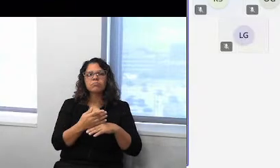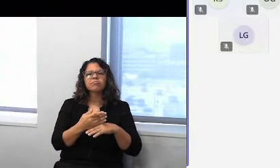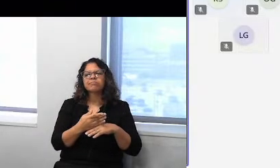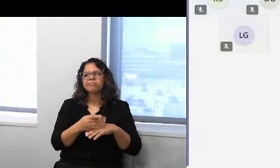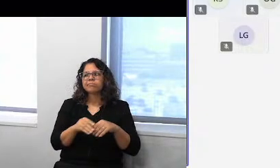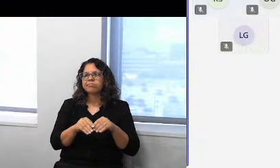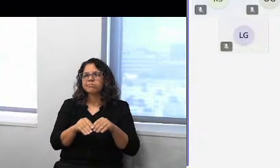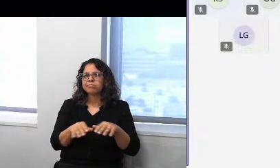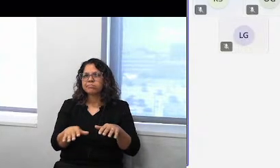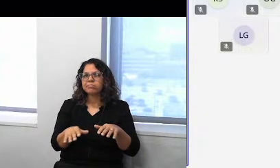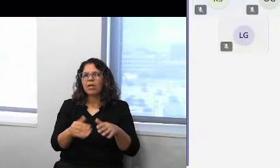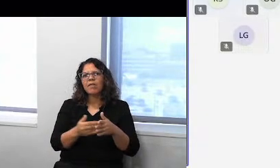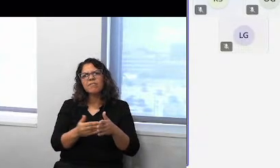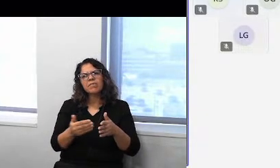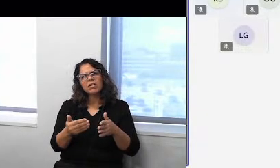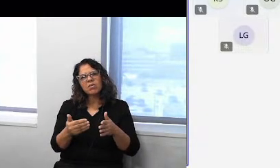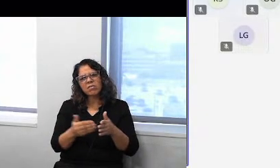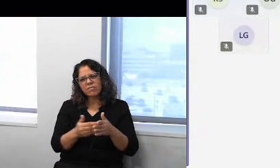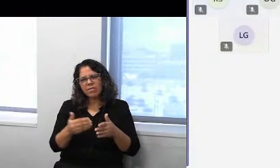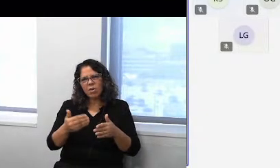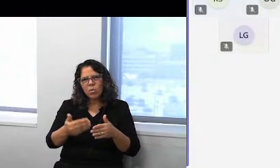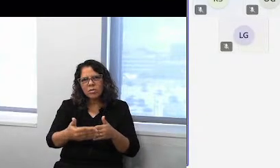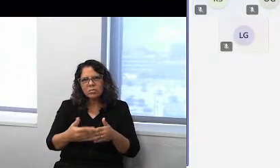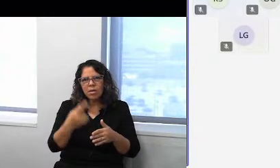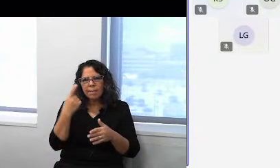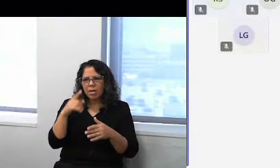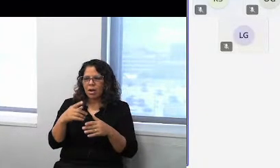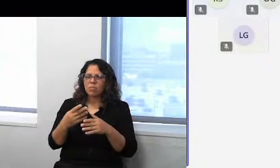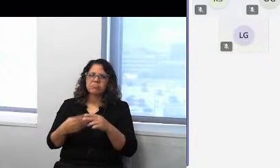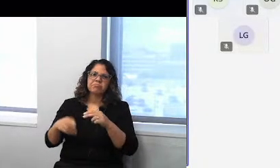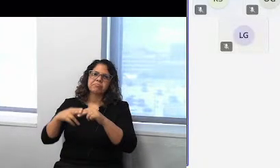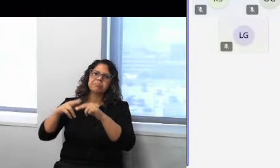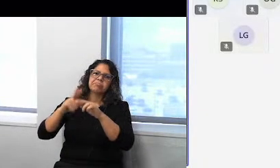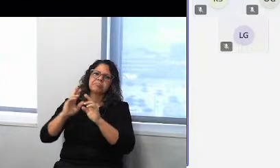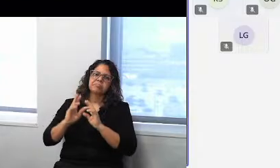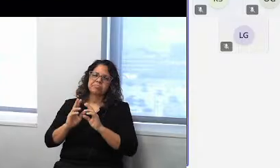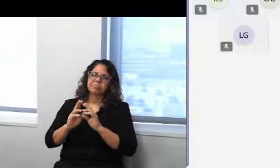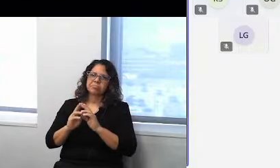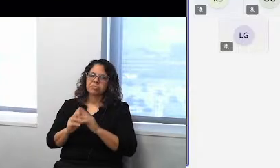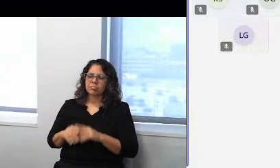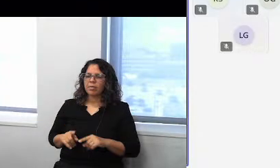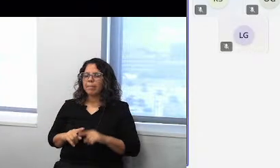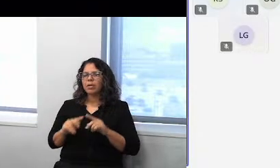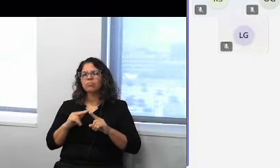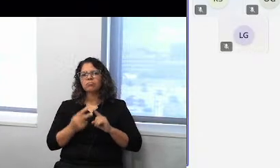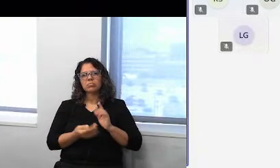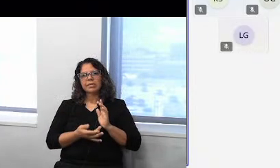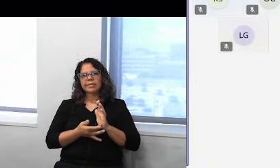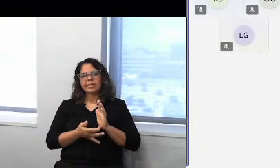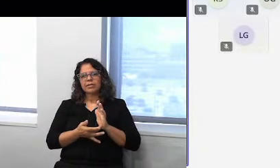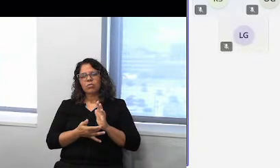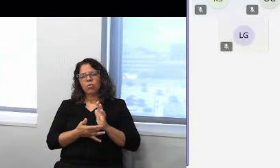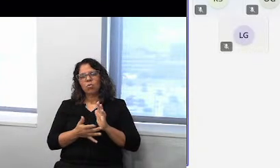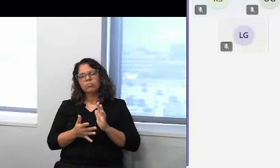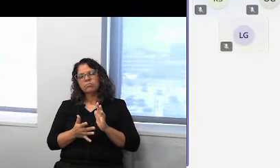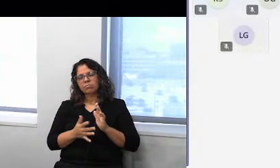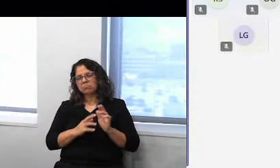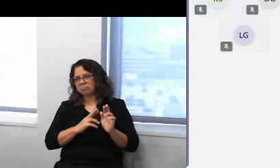perspective, you're answering your question respectfully. What you're stating is whatever is applicable is